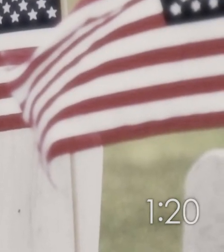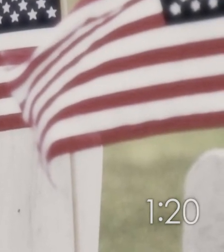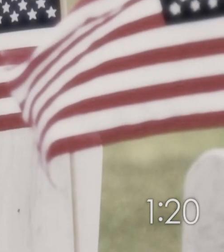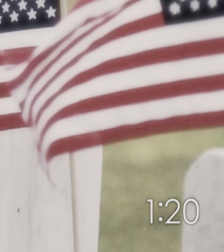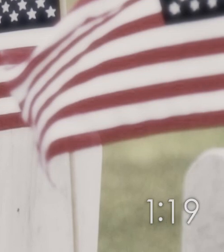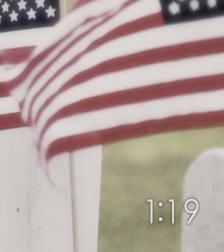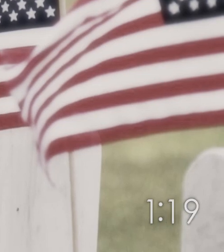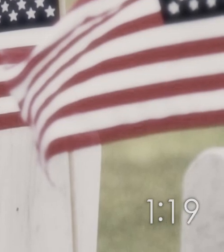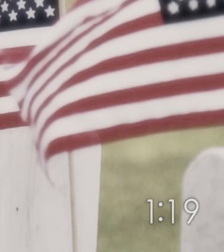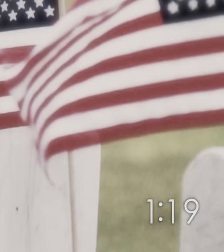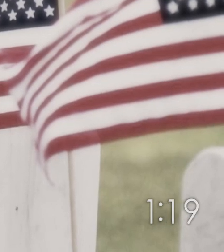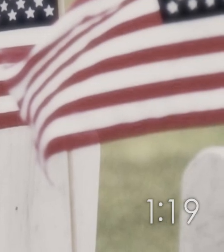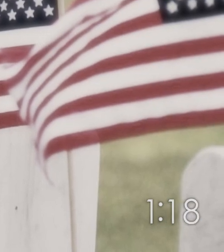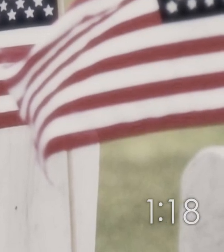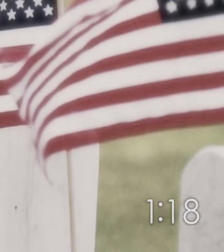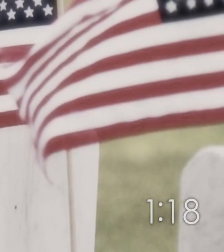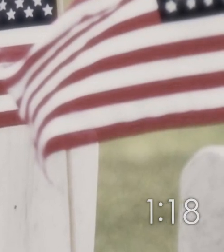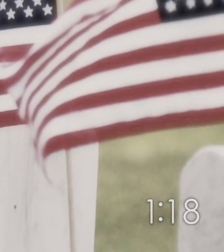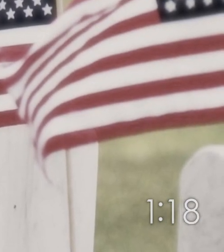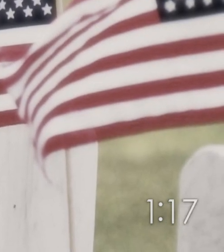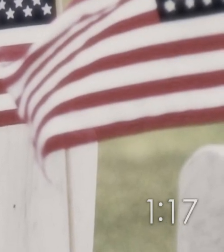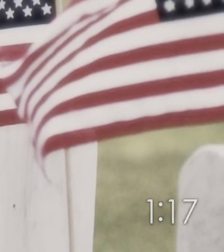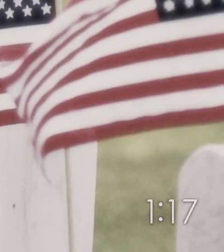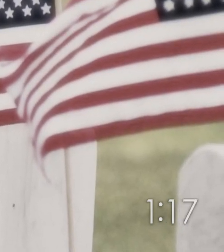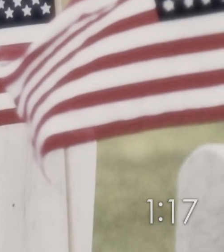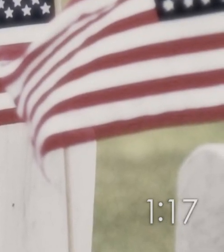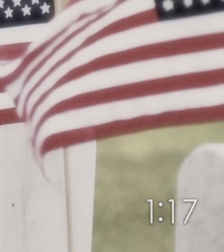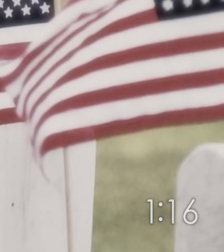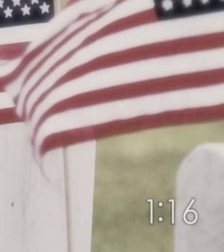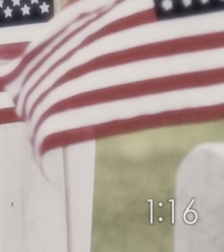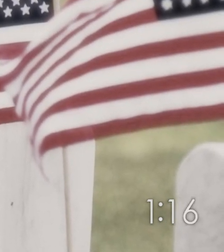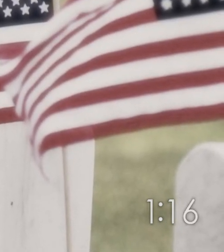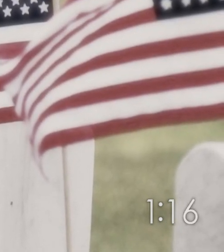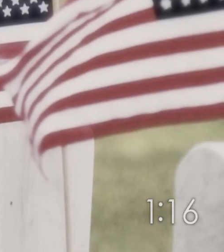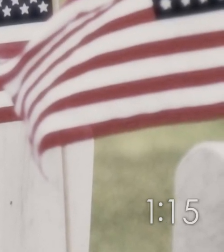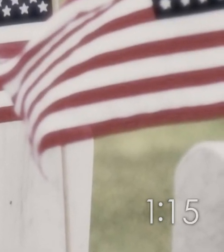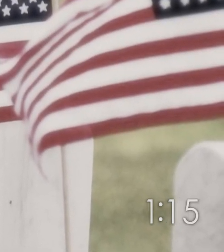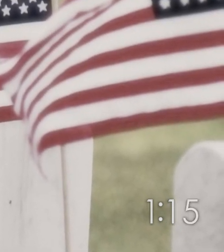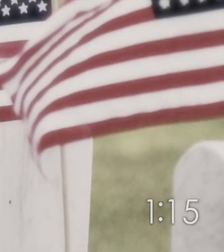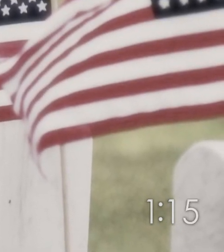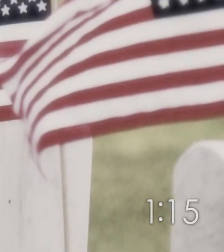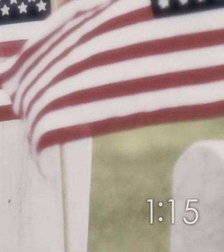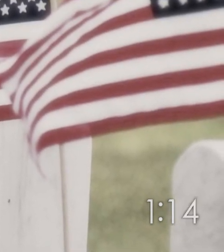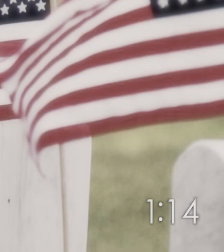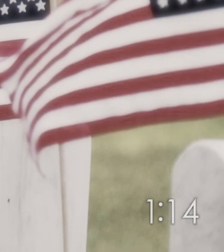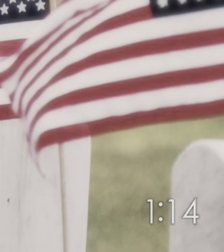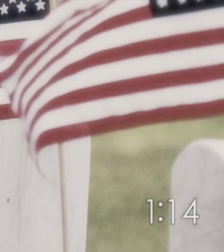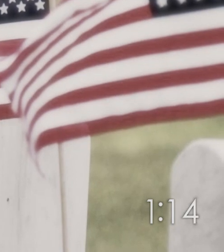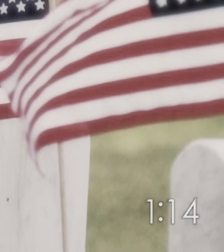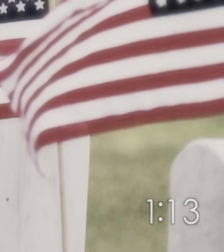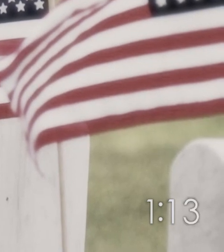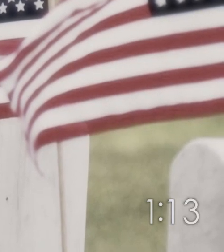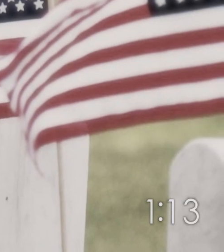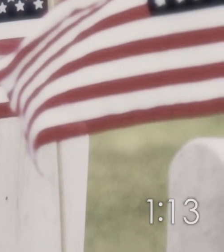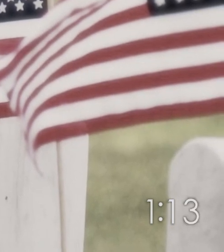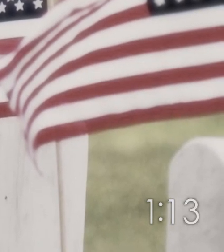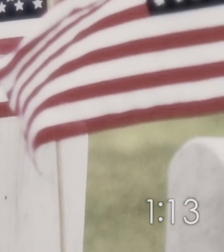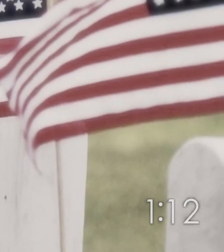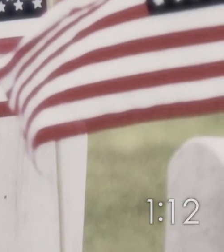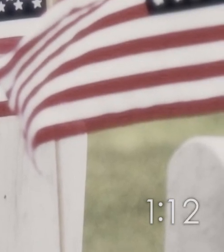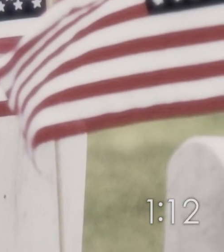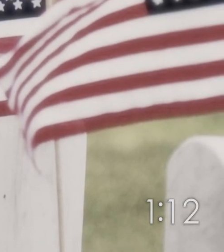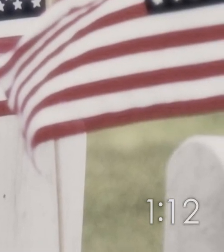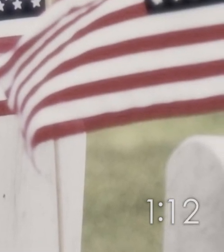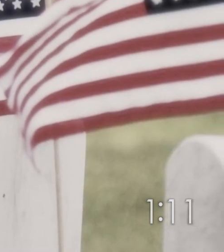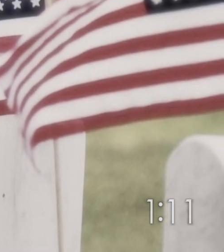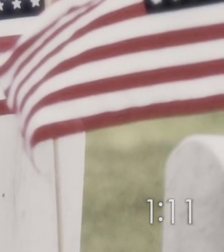who you say I am. I am chosen, not forsaken. I